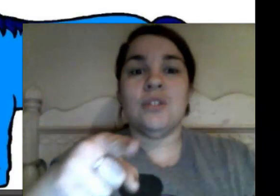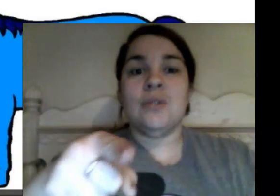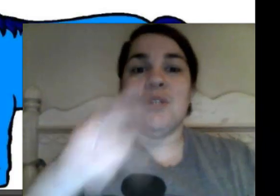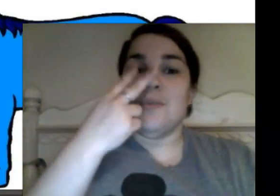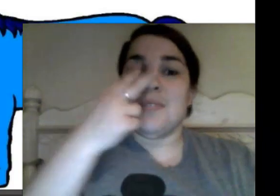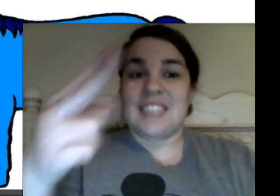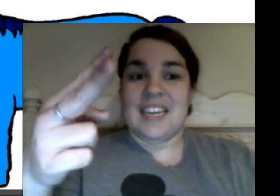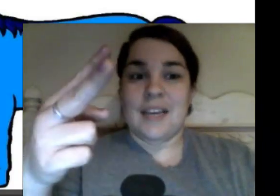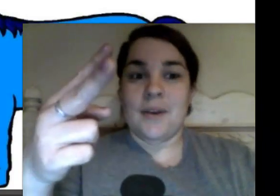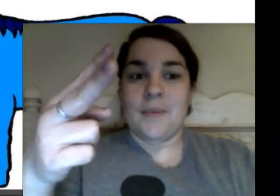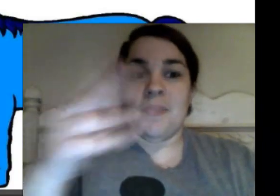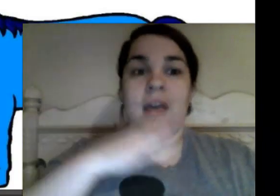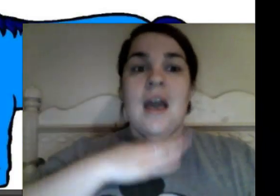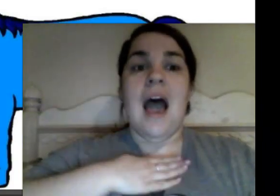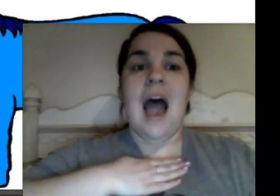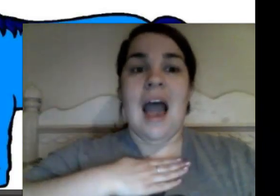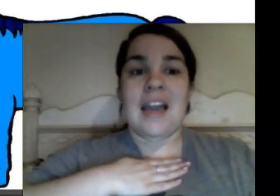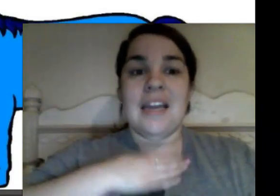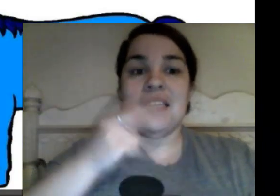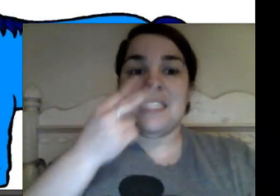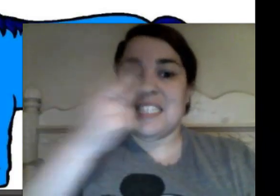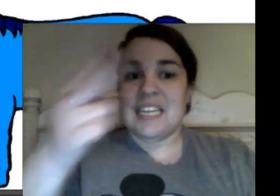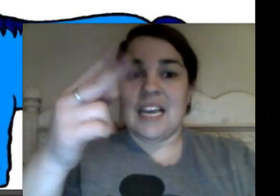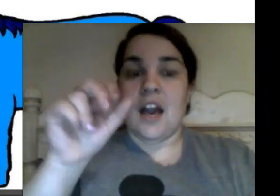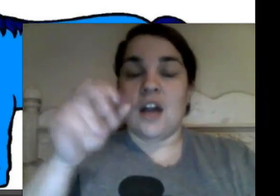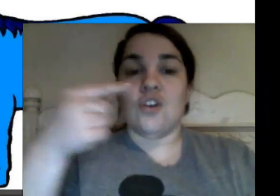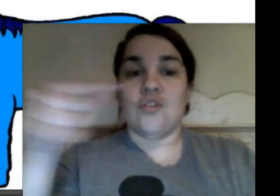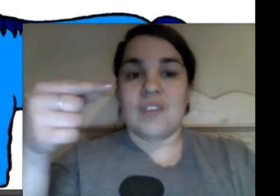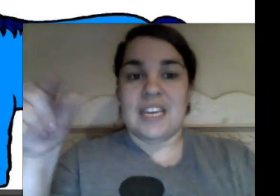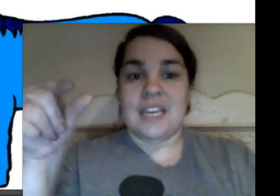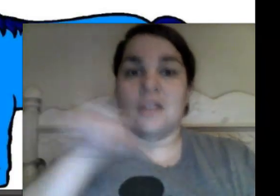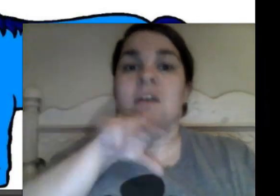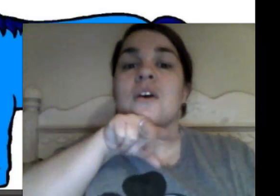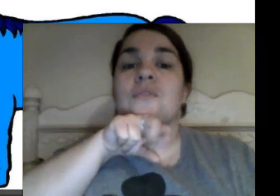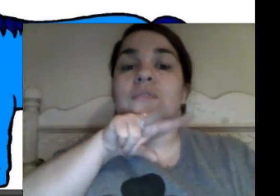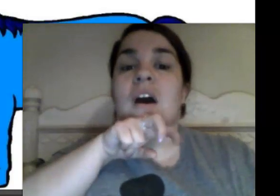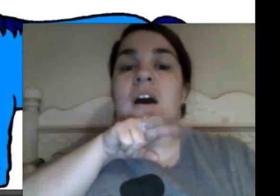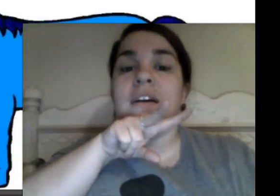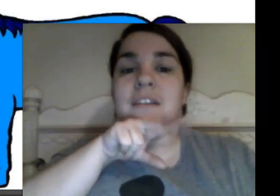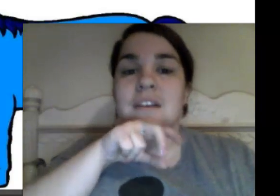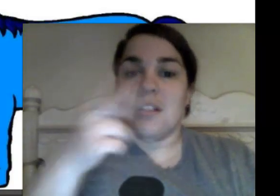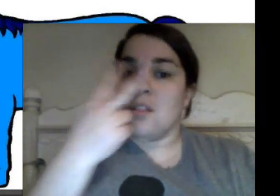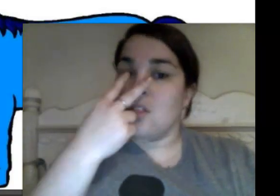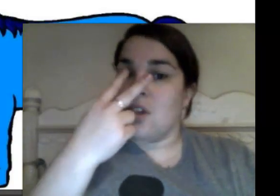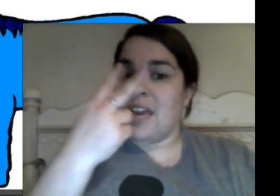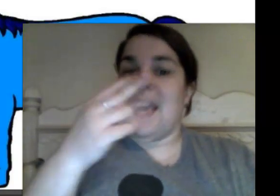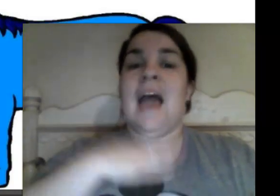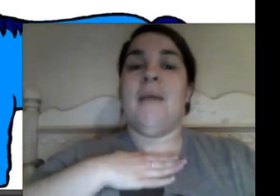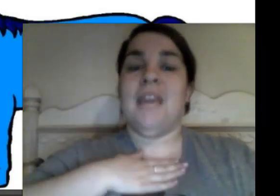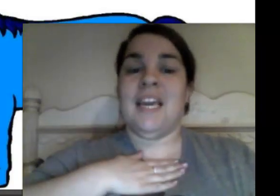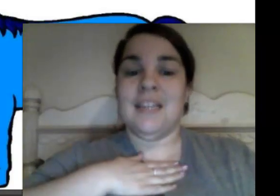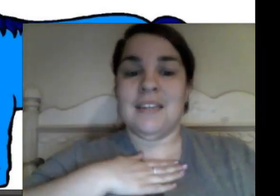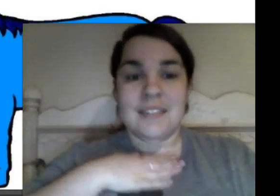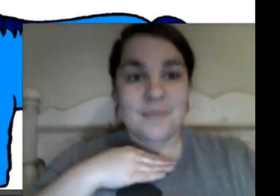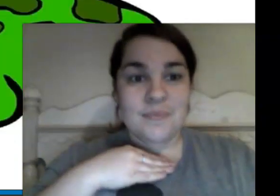what do you see? I see a green frog looking